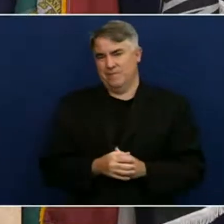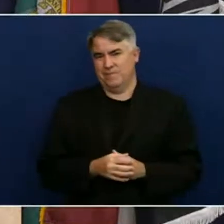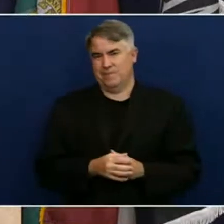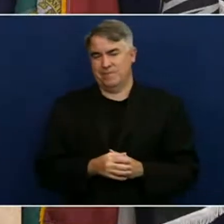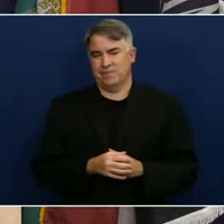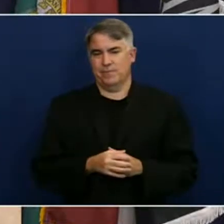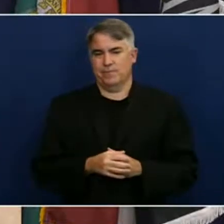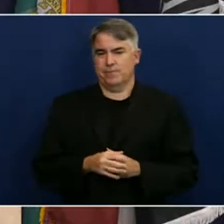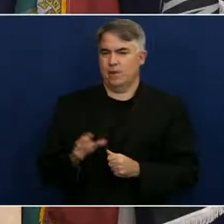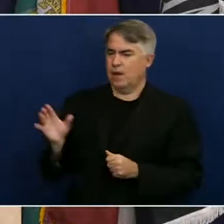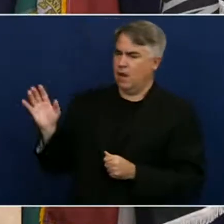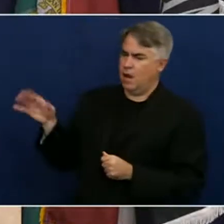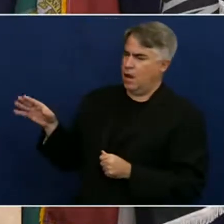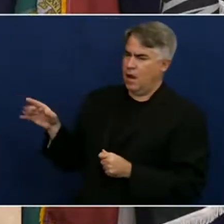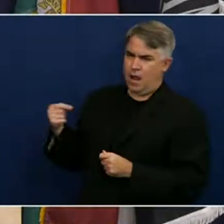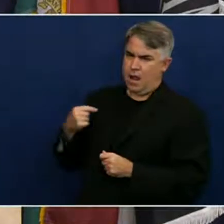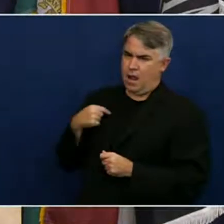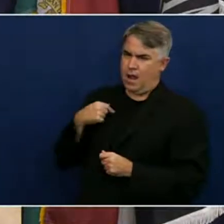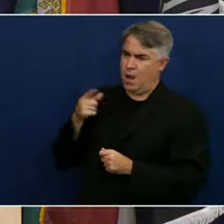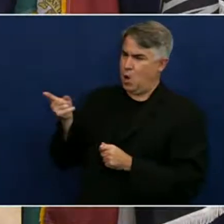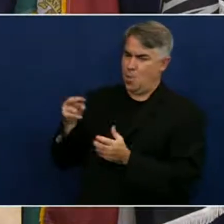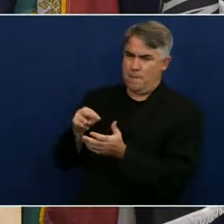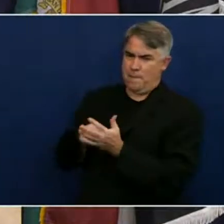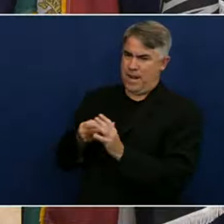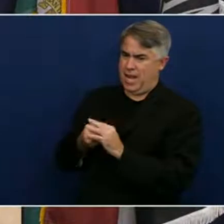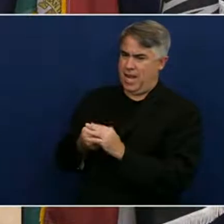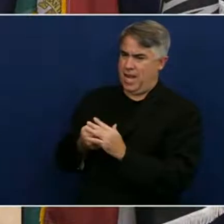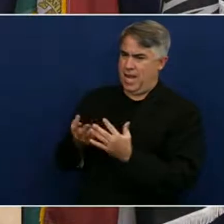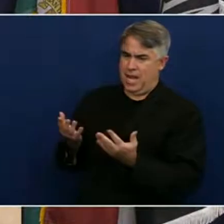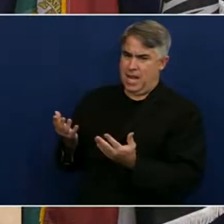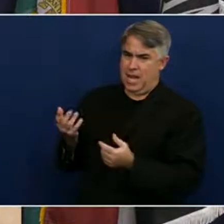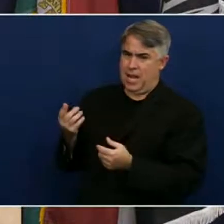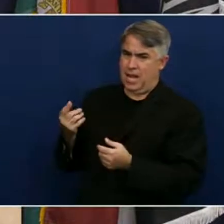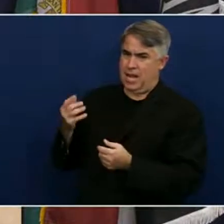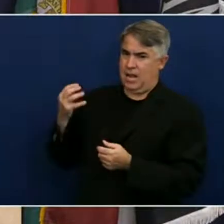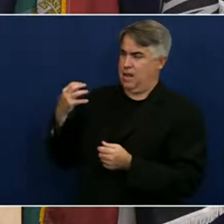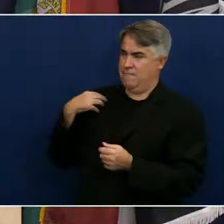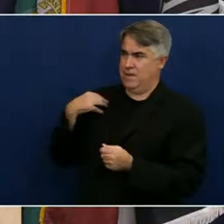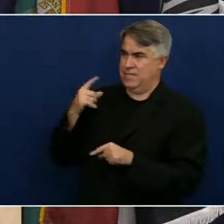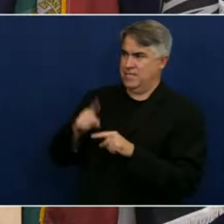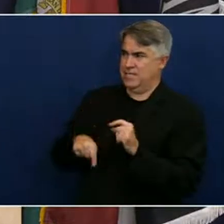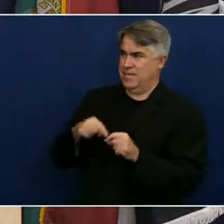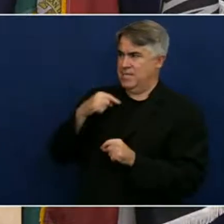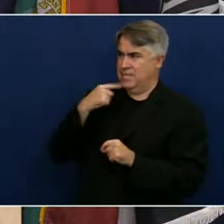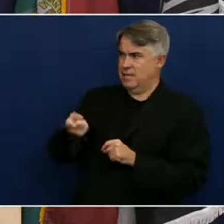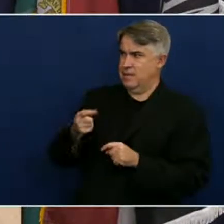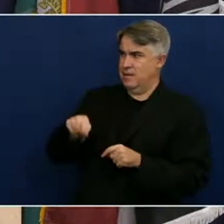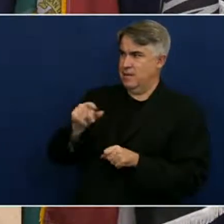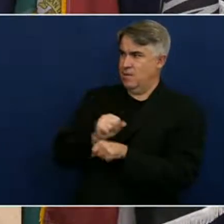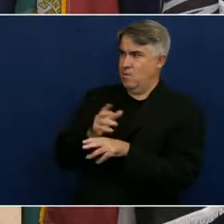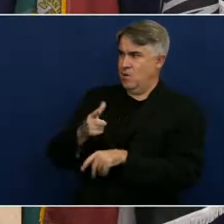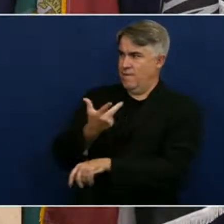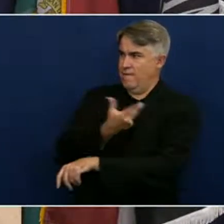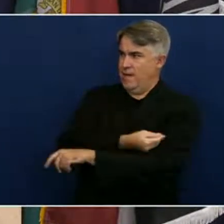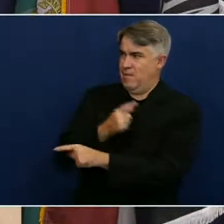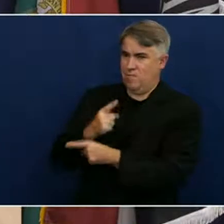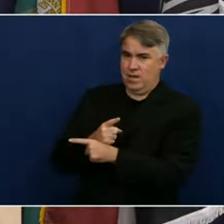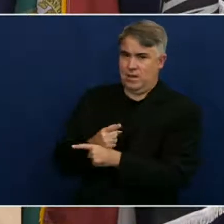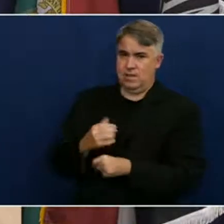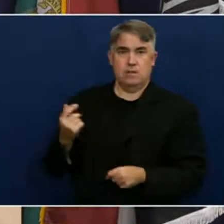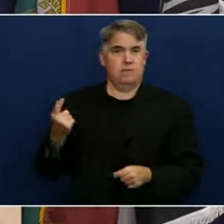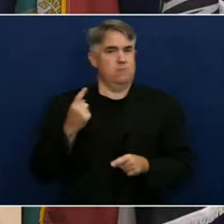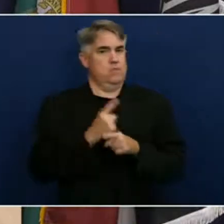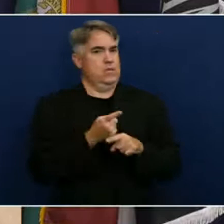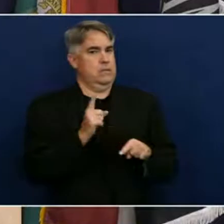So no plans to ask employers to take a head count of who's vaccinated and who's not? No. Just to be